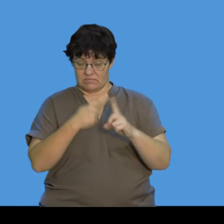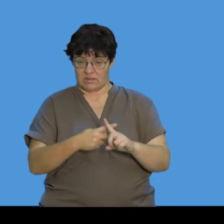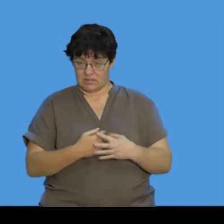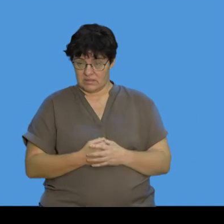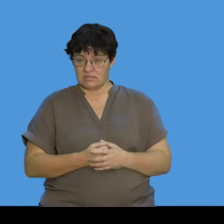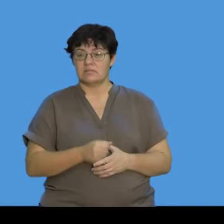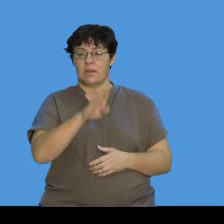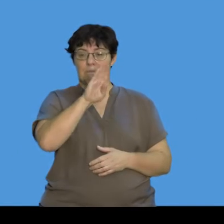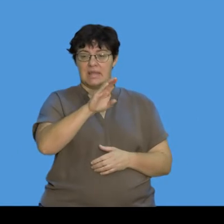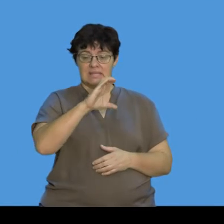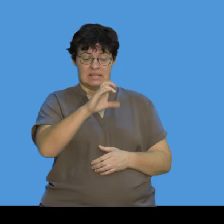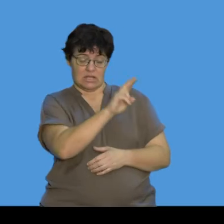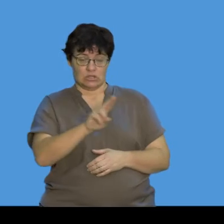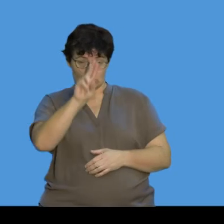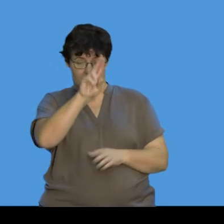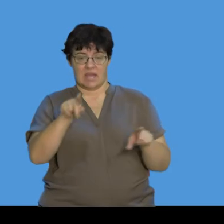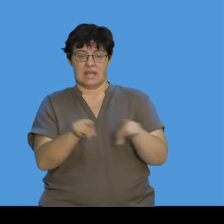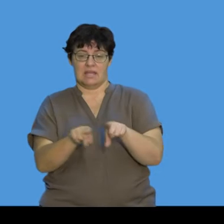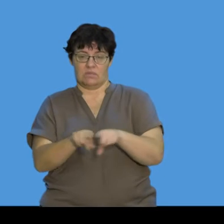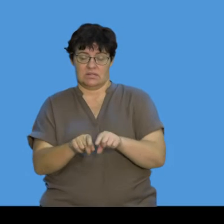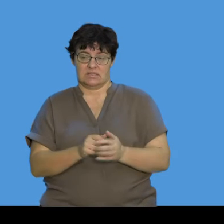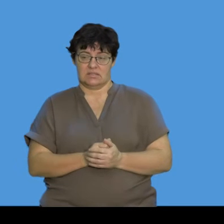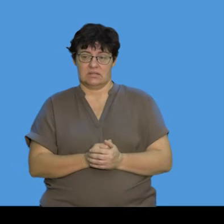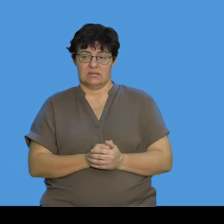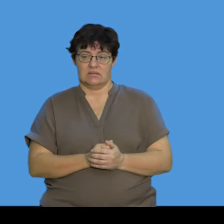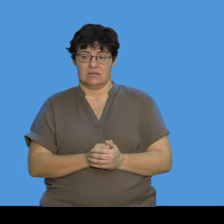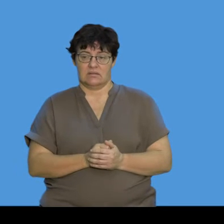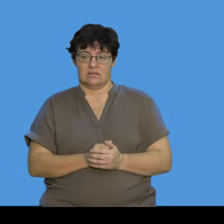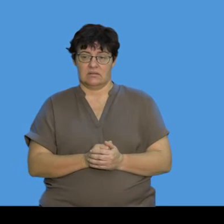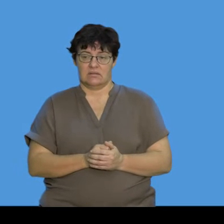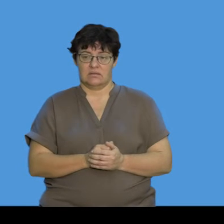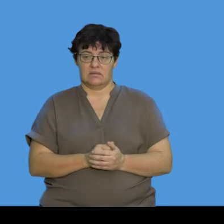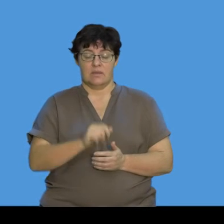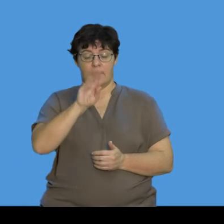multiply here. It becomes BC squared is equals to